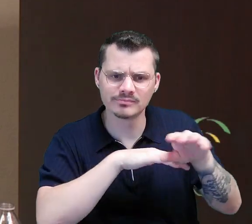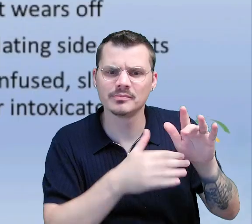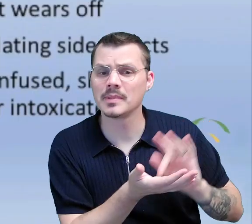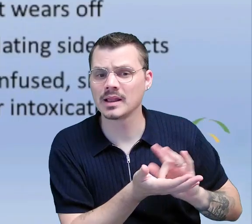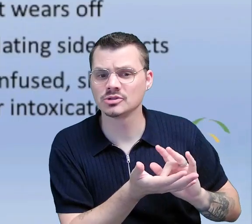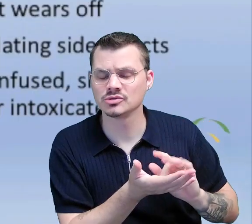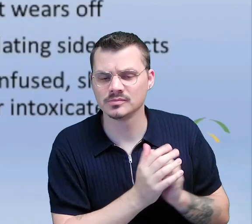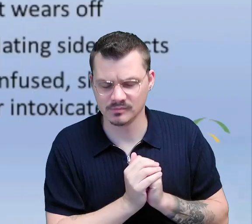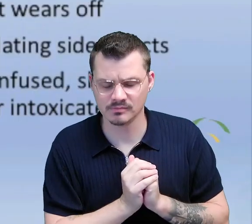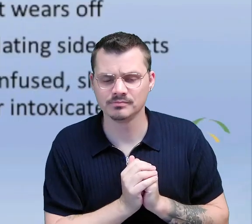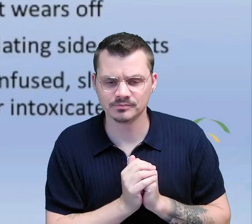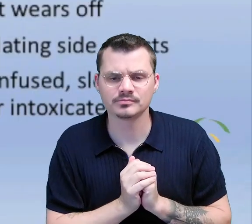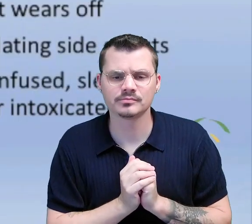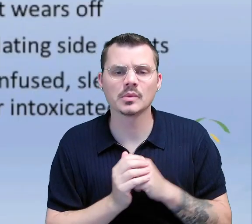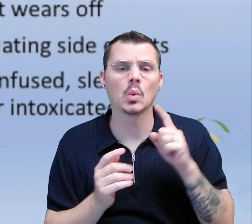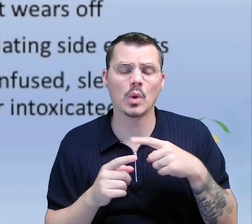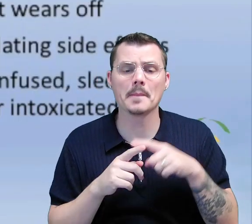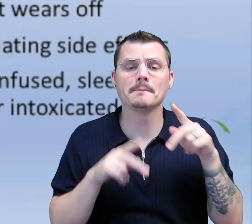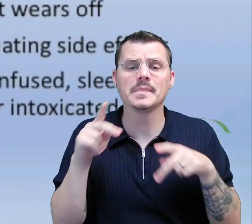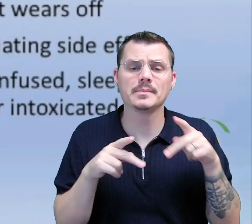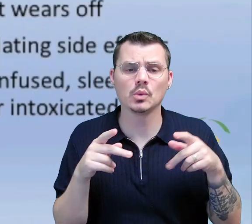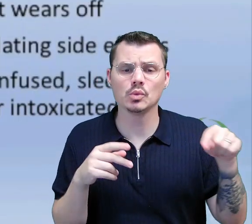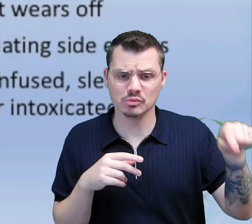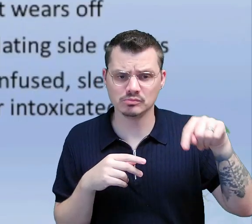medications? When people are getting